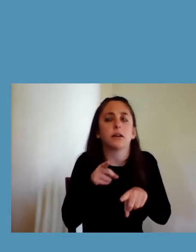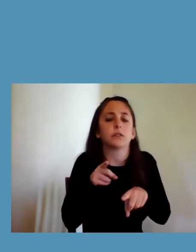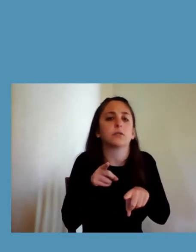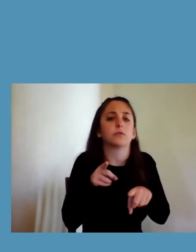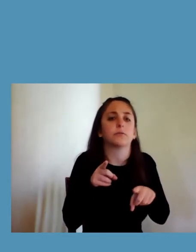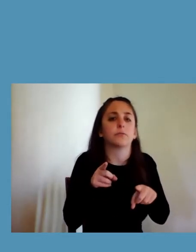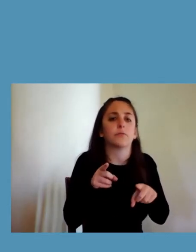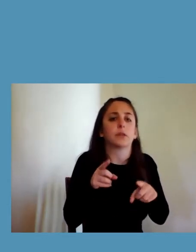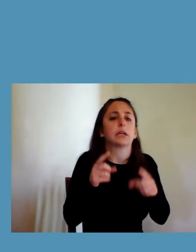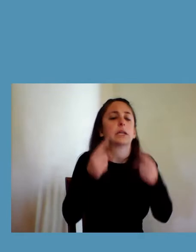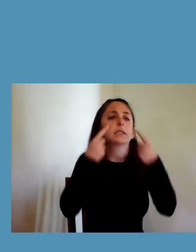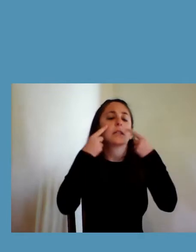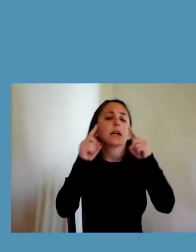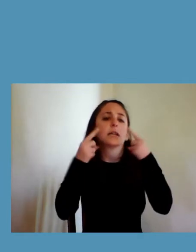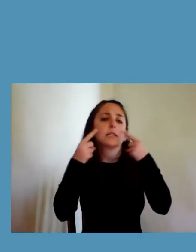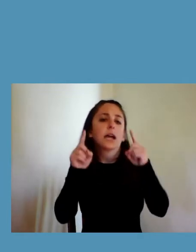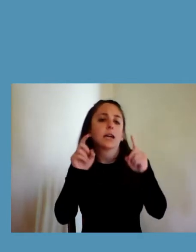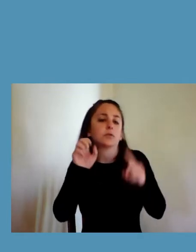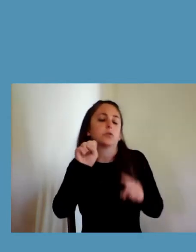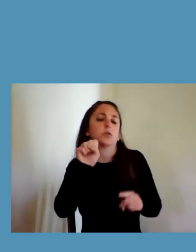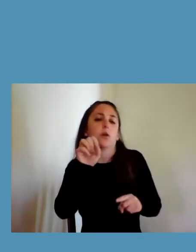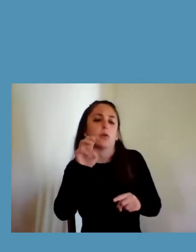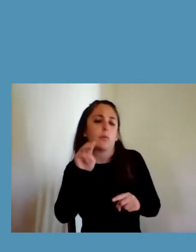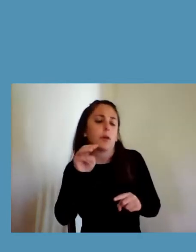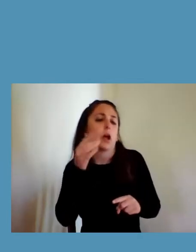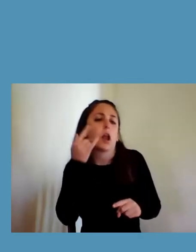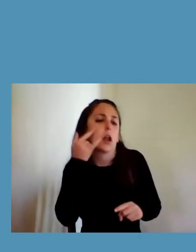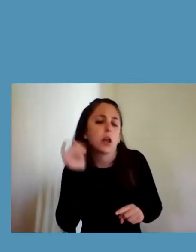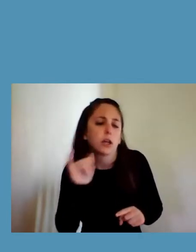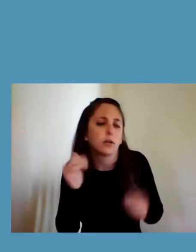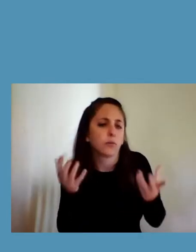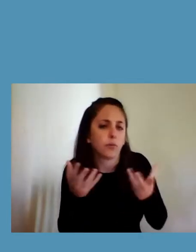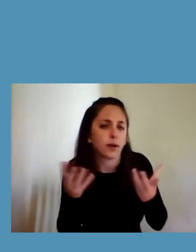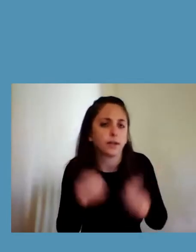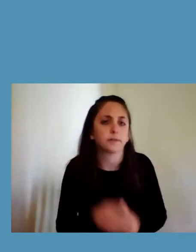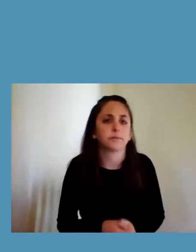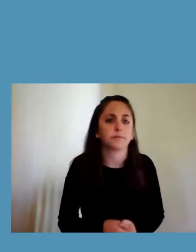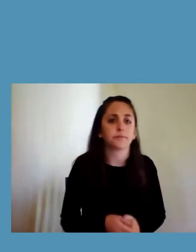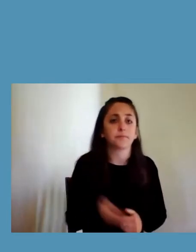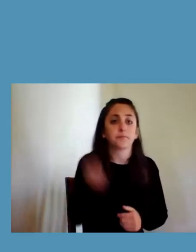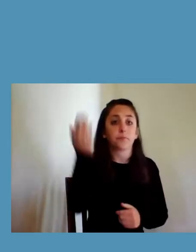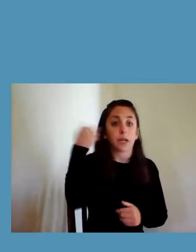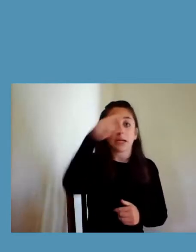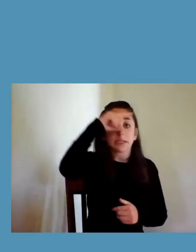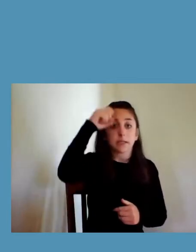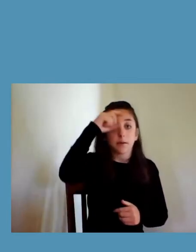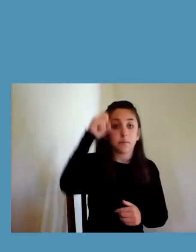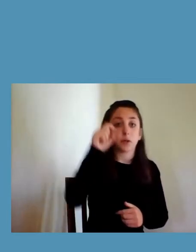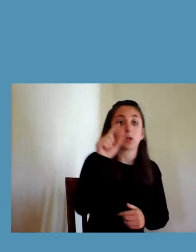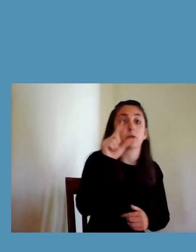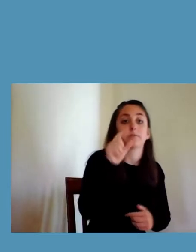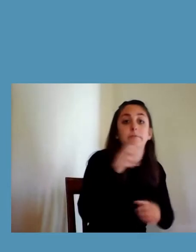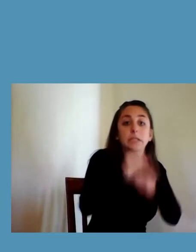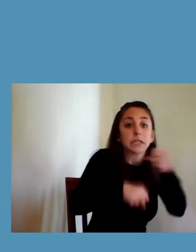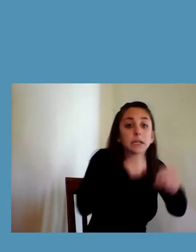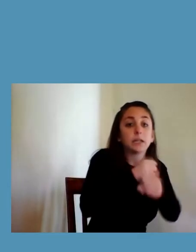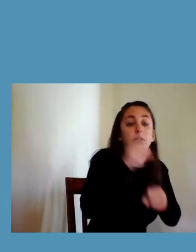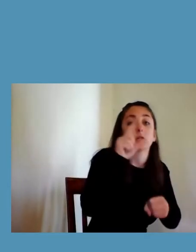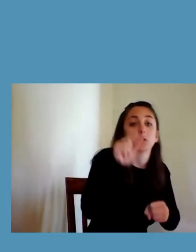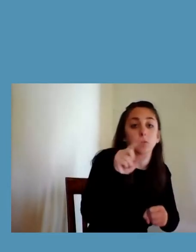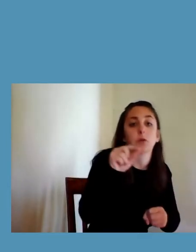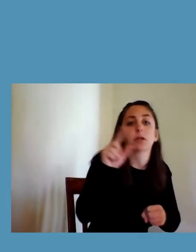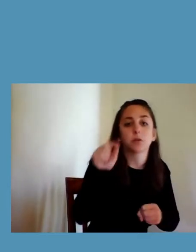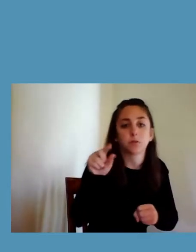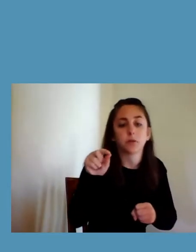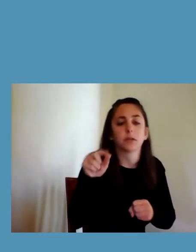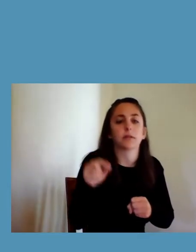does success look like there anyway? During the summer of 2020, our board at the museum got really curious about